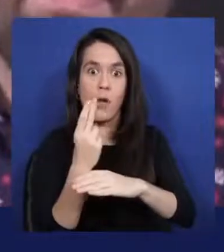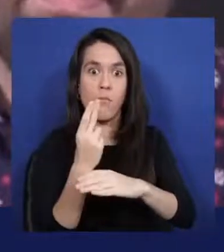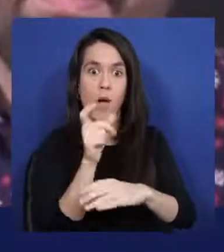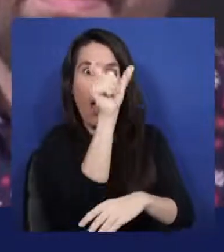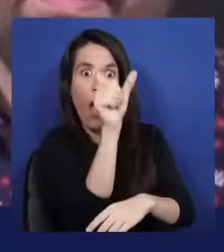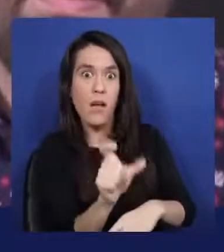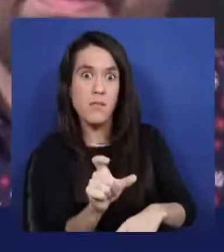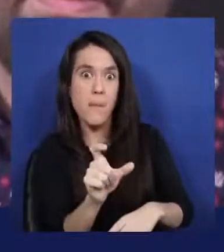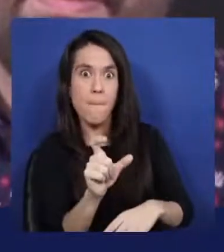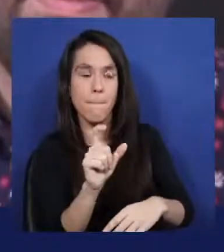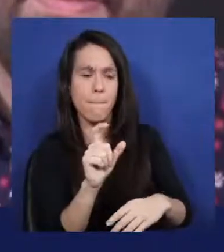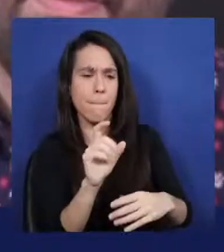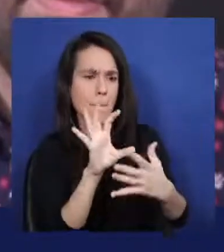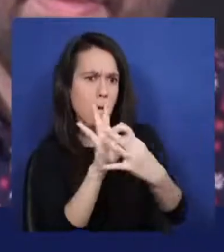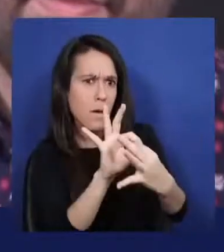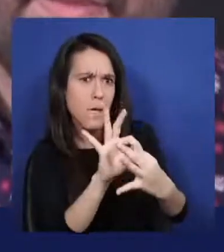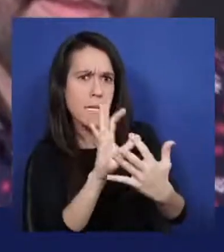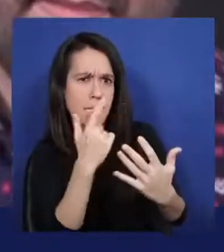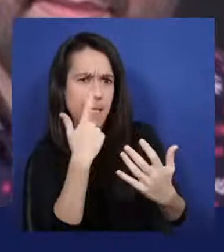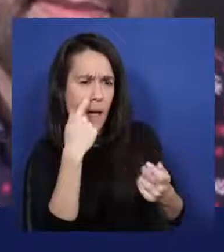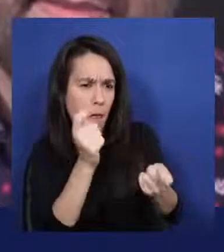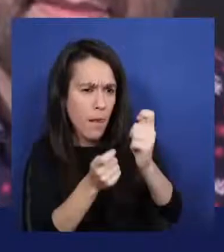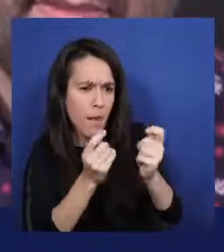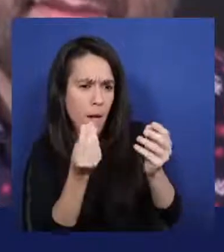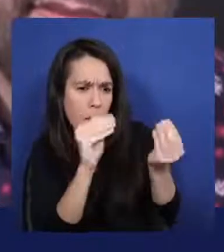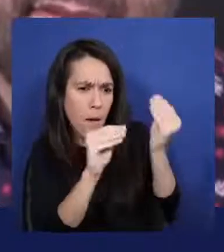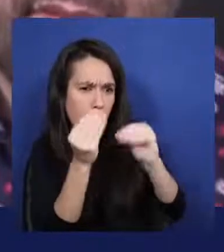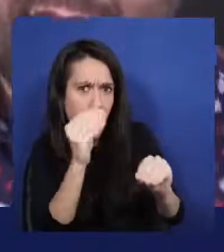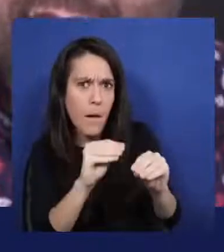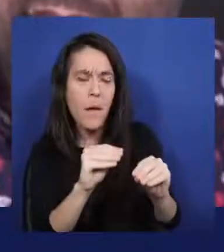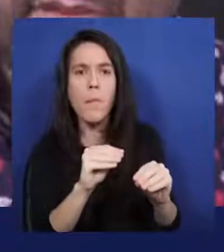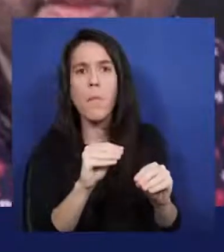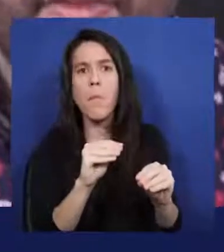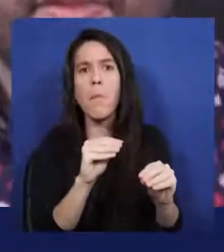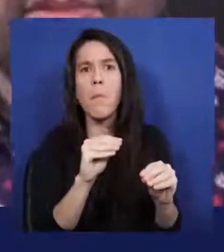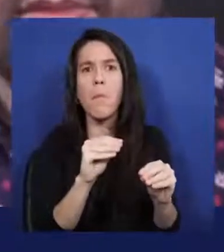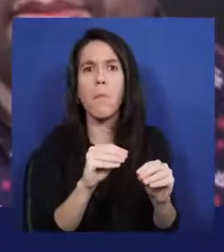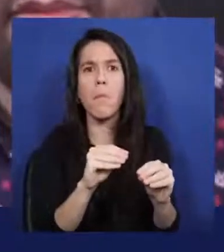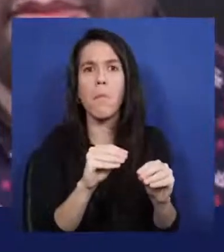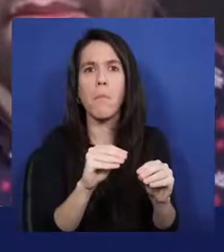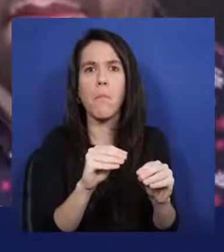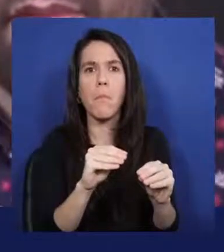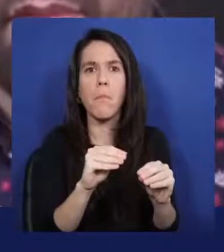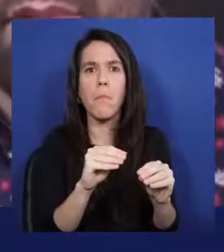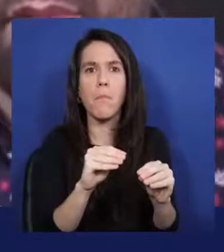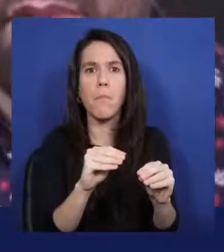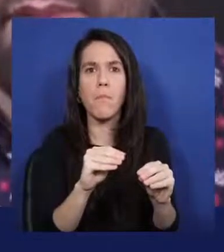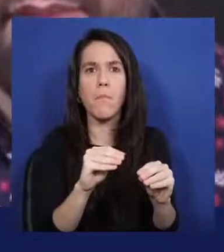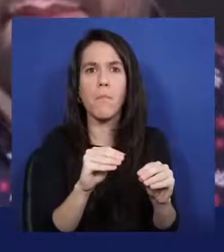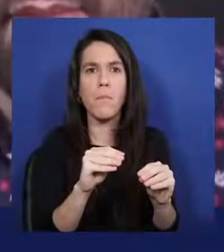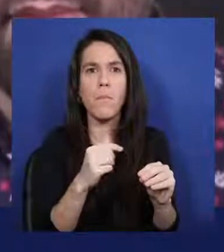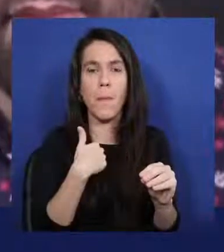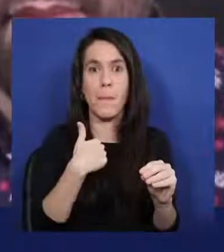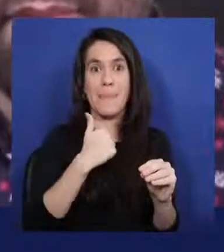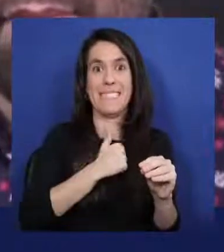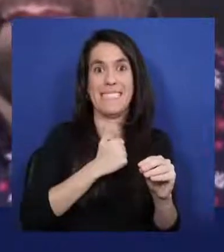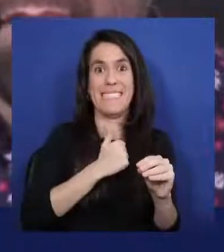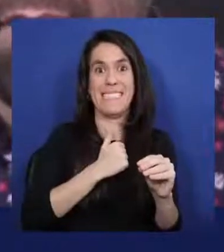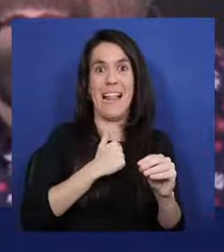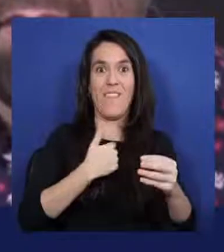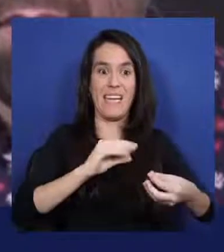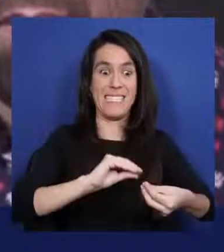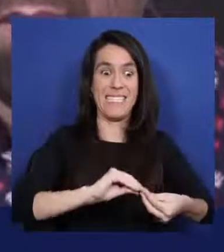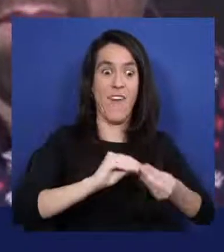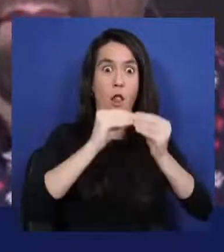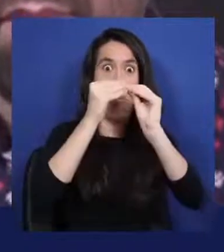then move to something like ML.NET. Since I'm a .NET developer, for me, that